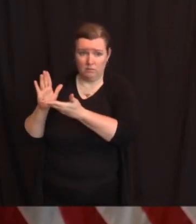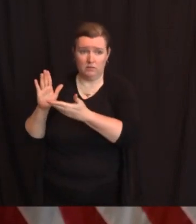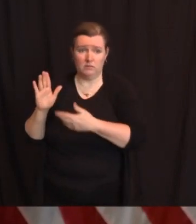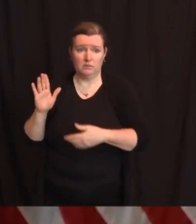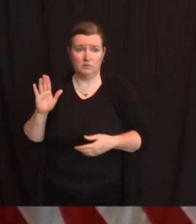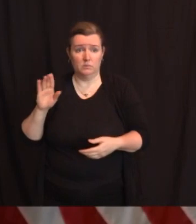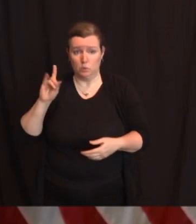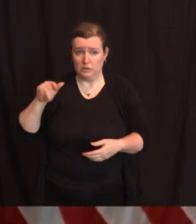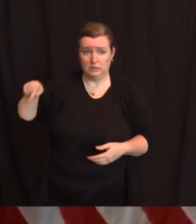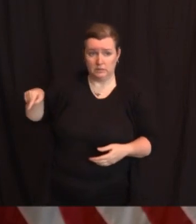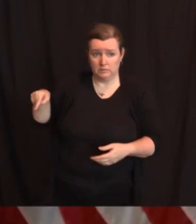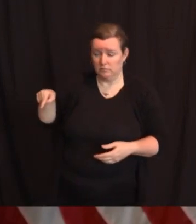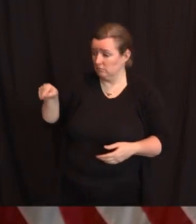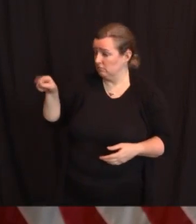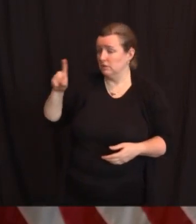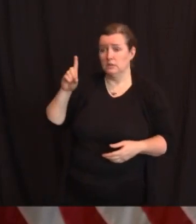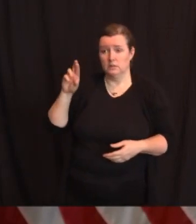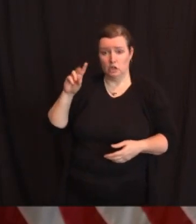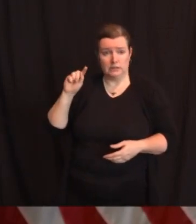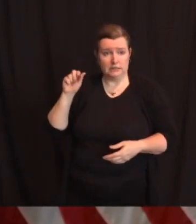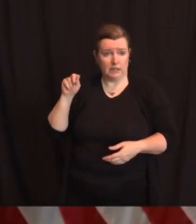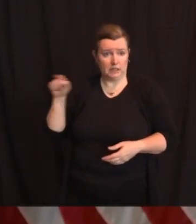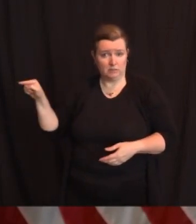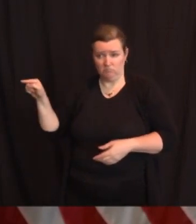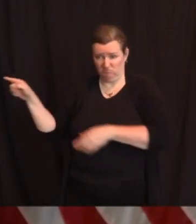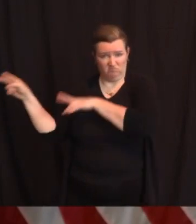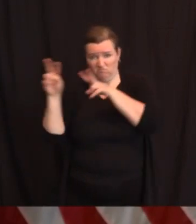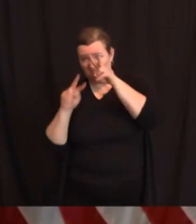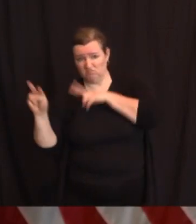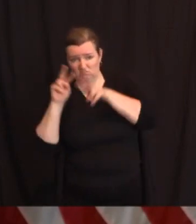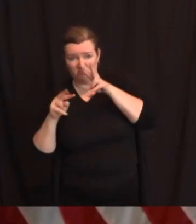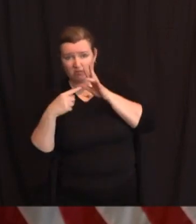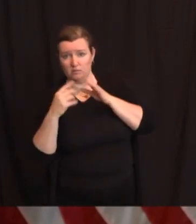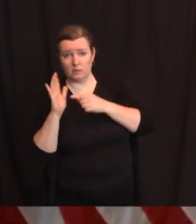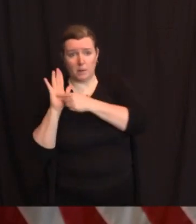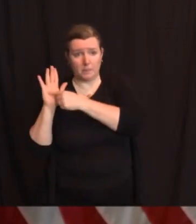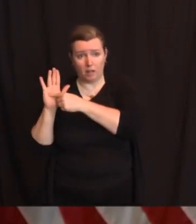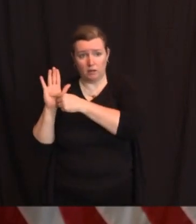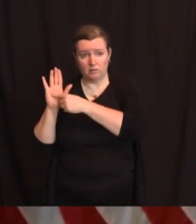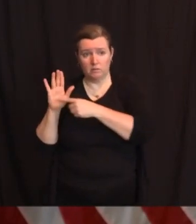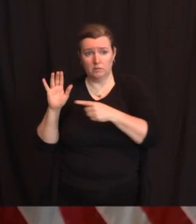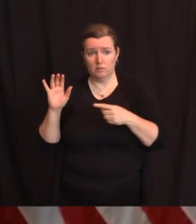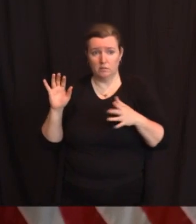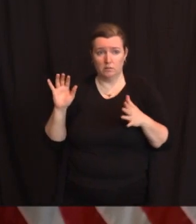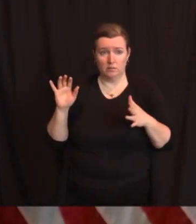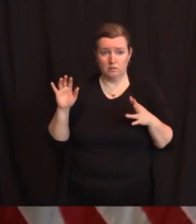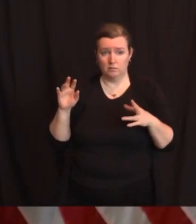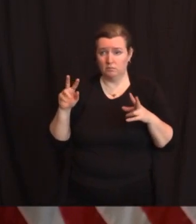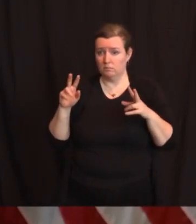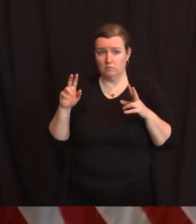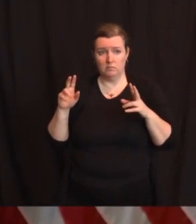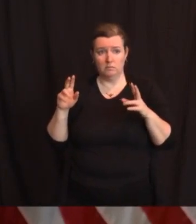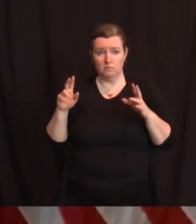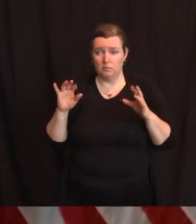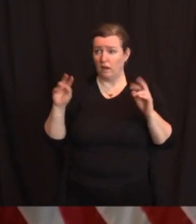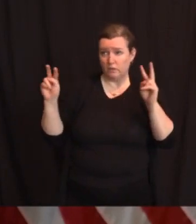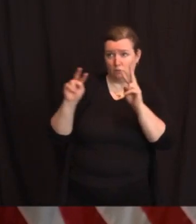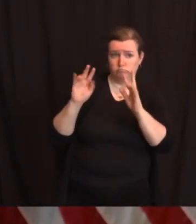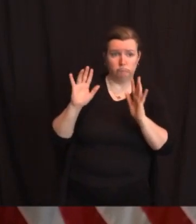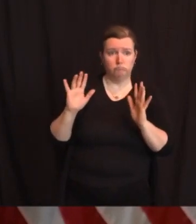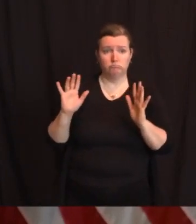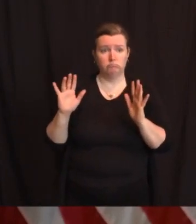on the team look at, and you stop at any moment in time and you lower your guard on social distancing, by the